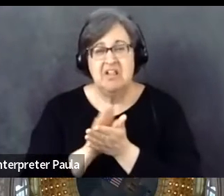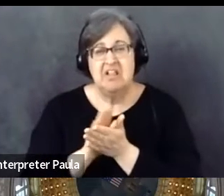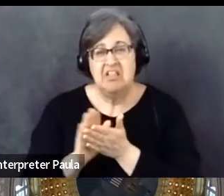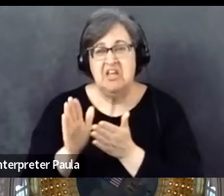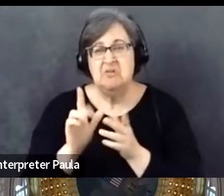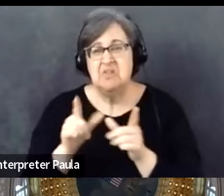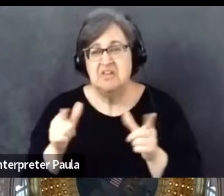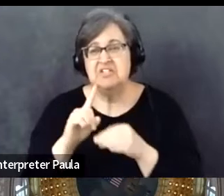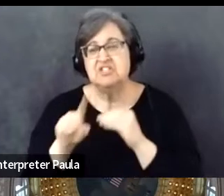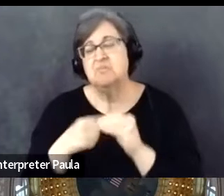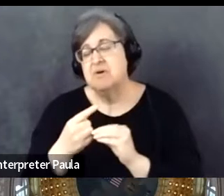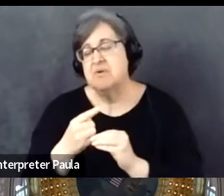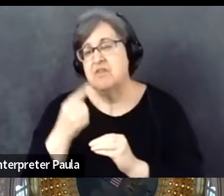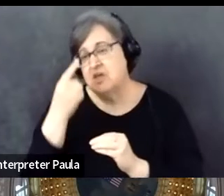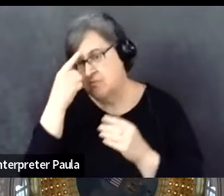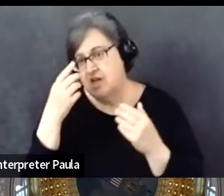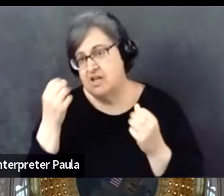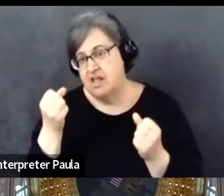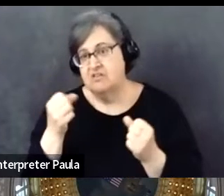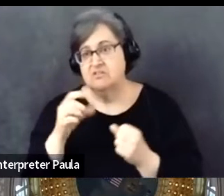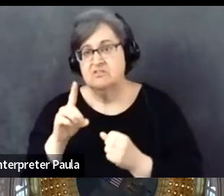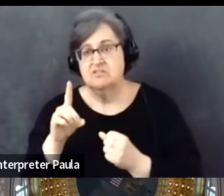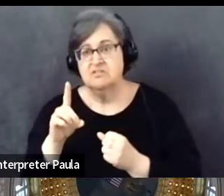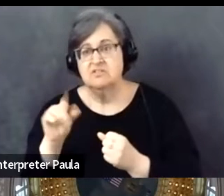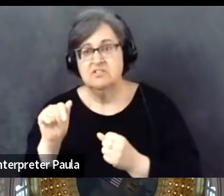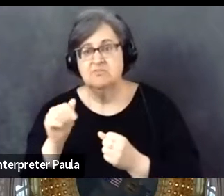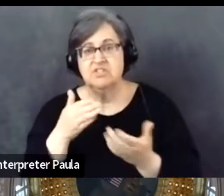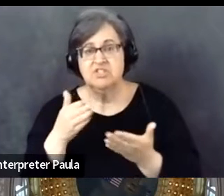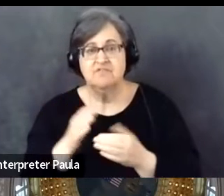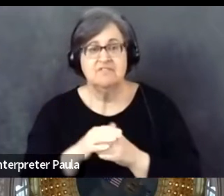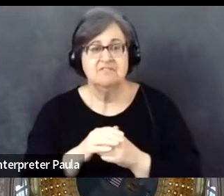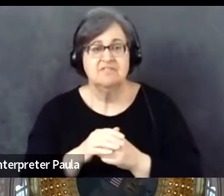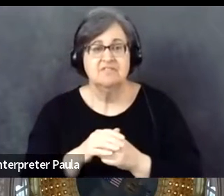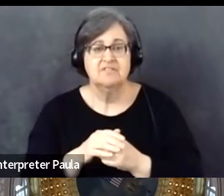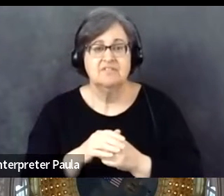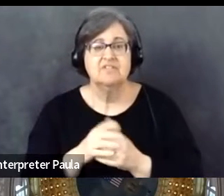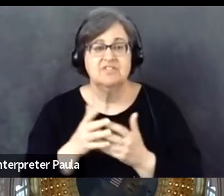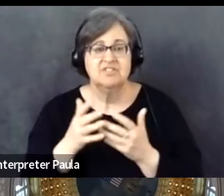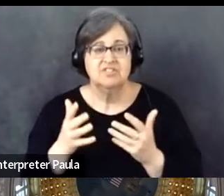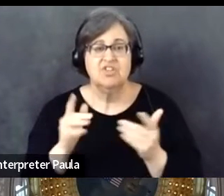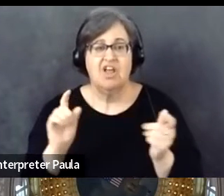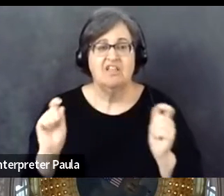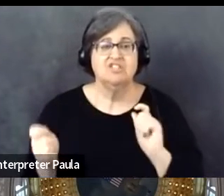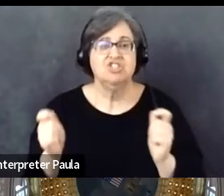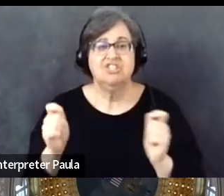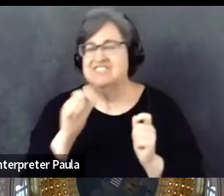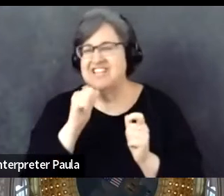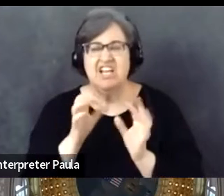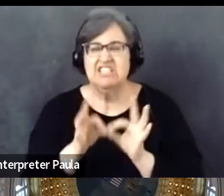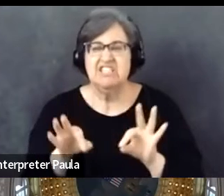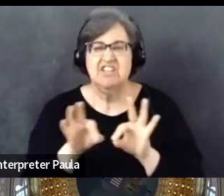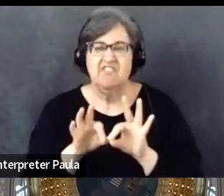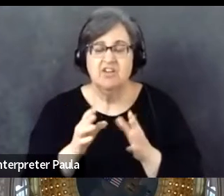mental health and disability services regions. It really wasn't significant, but it was a lot of changes